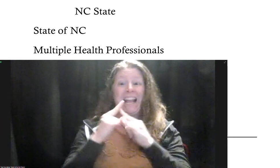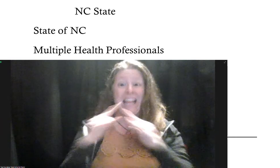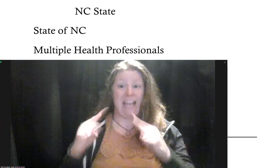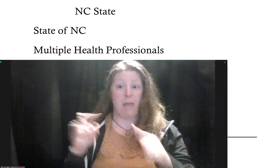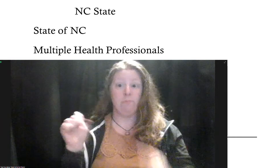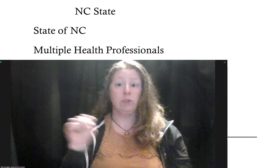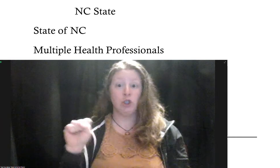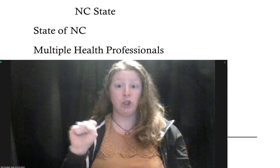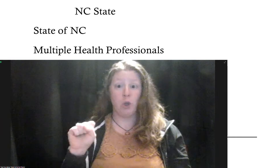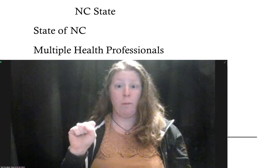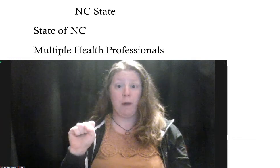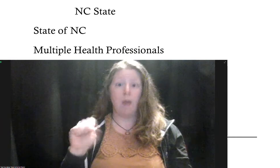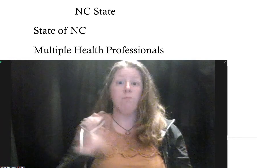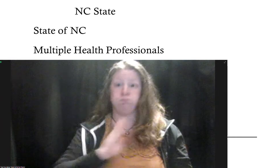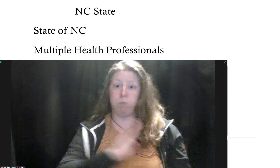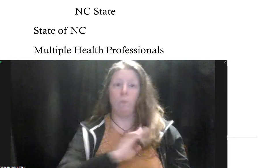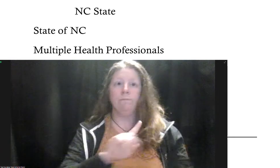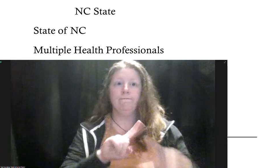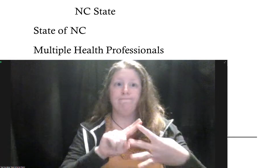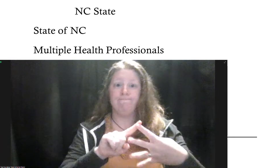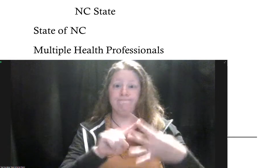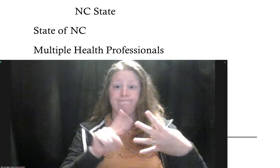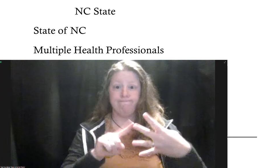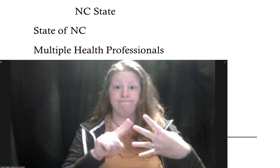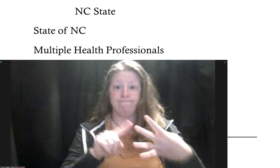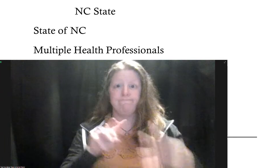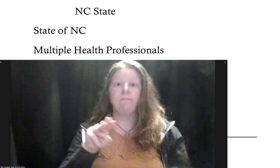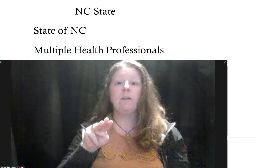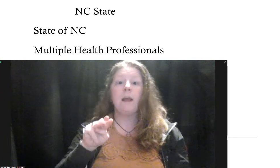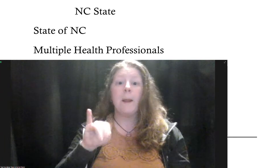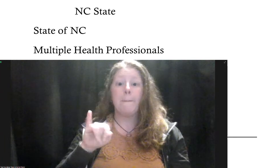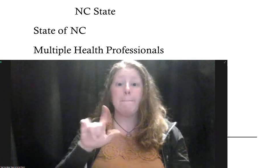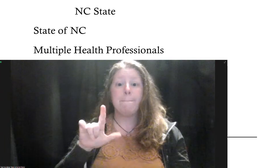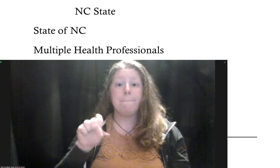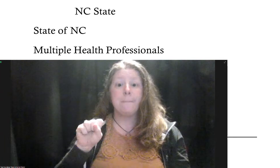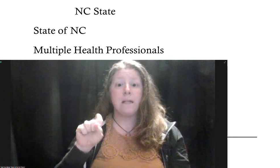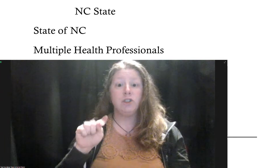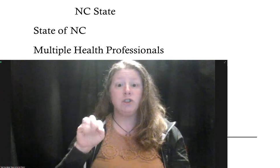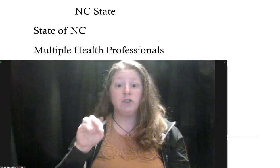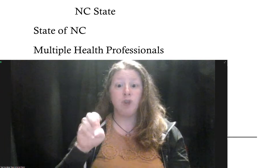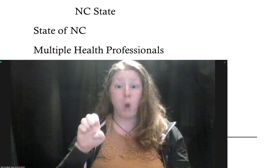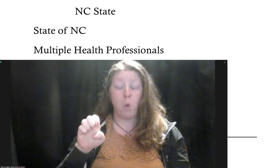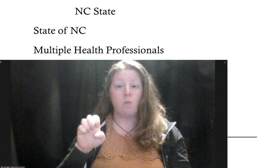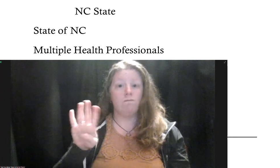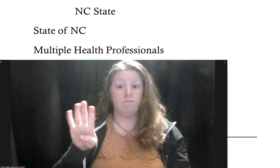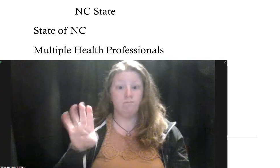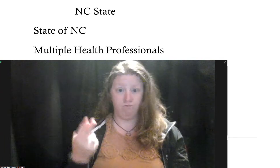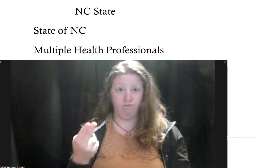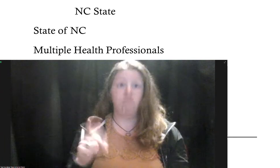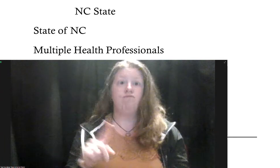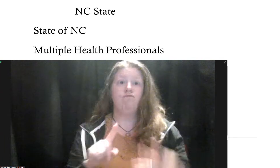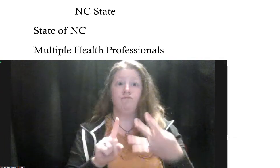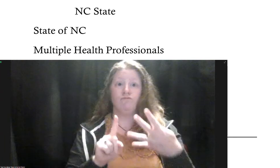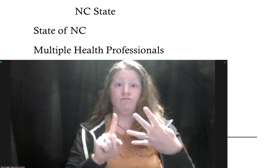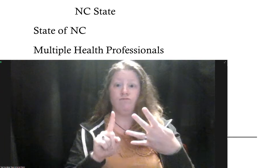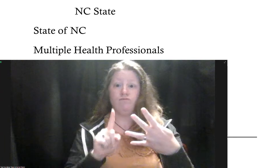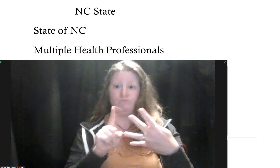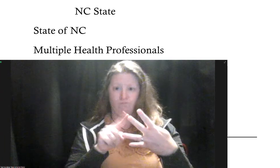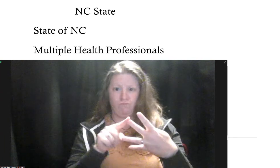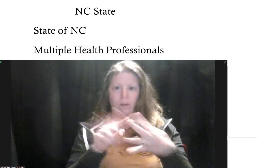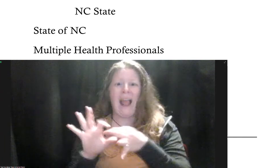agencies involved. First, it was Camp Sertoma, specifically the board. Second, Millstone